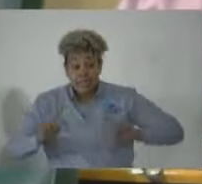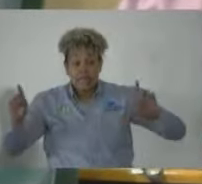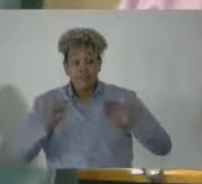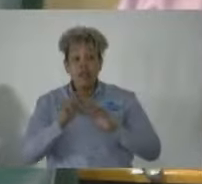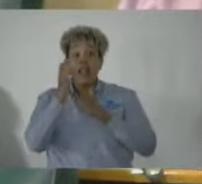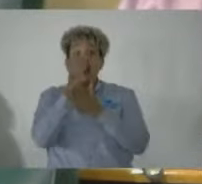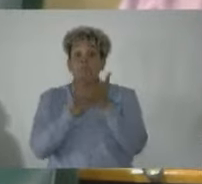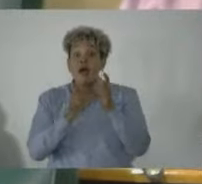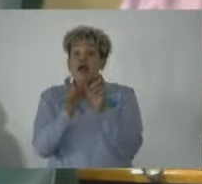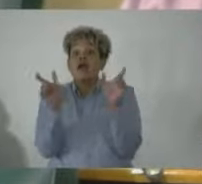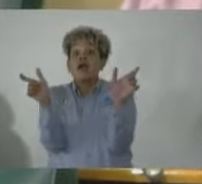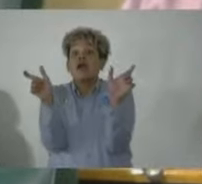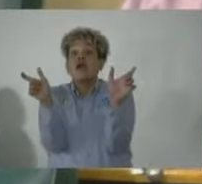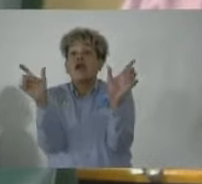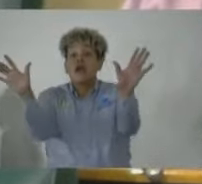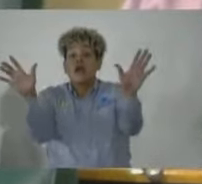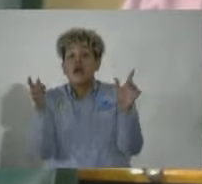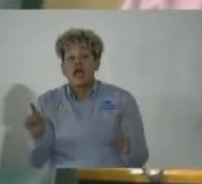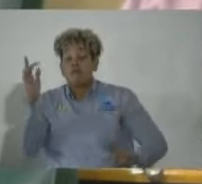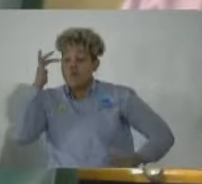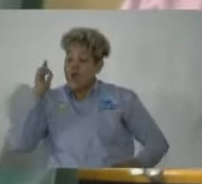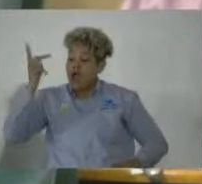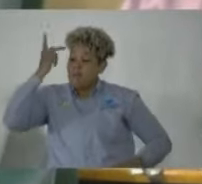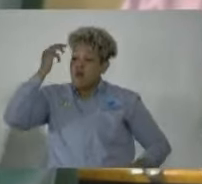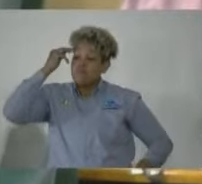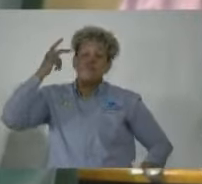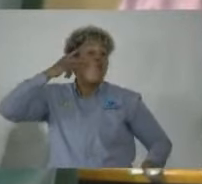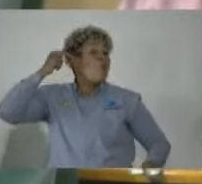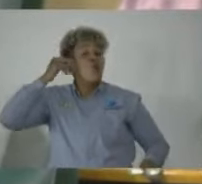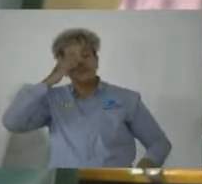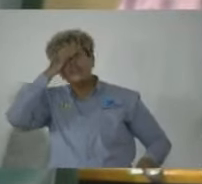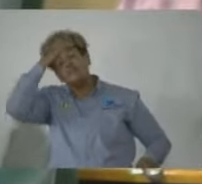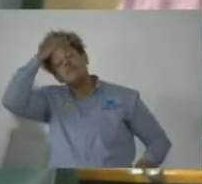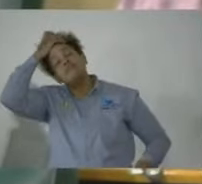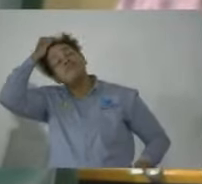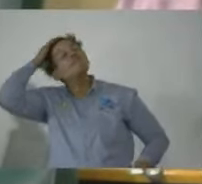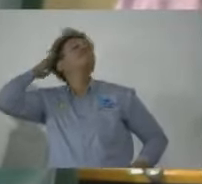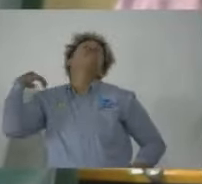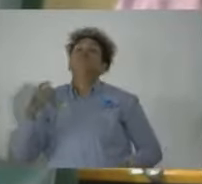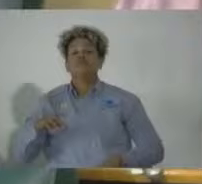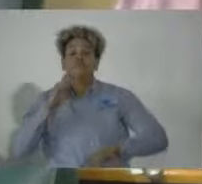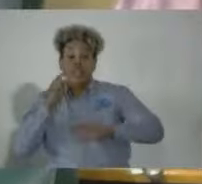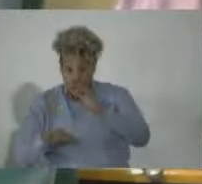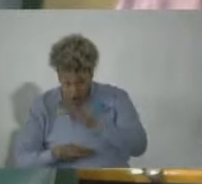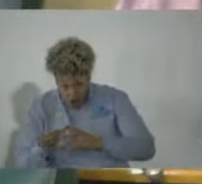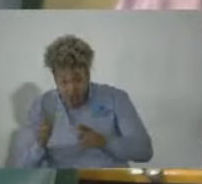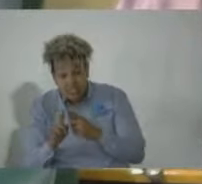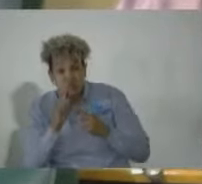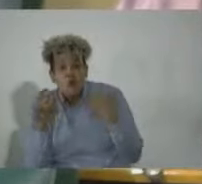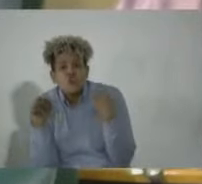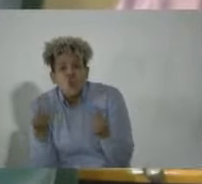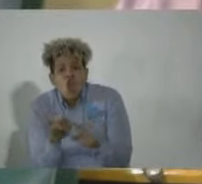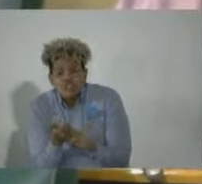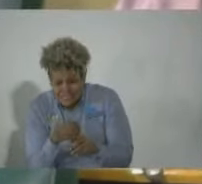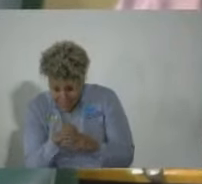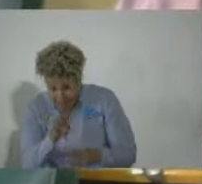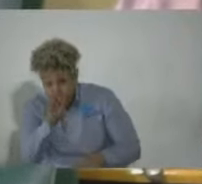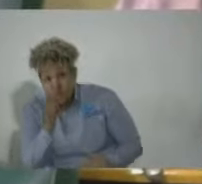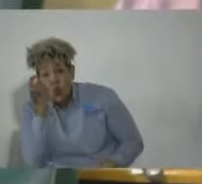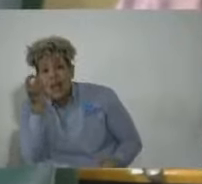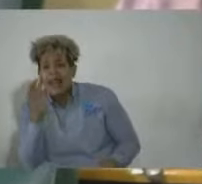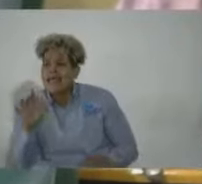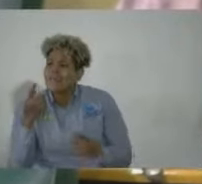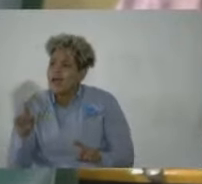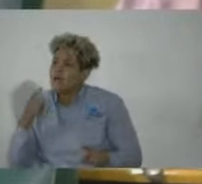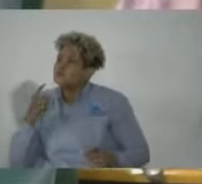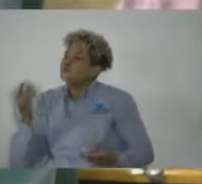part, Madam Speaker, because Prime Minister Holness had the honesty and the courage in 2011